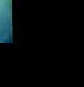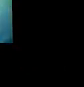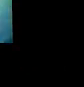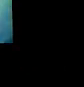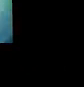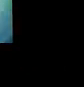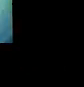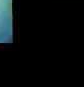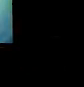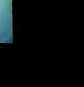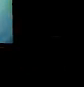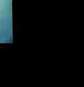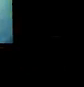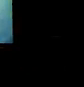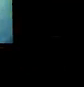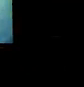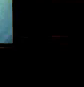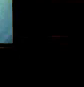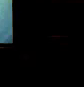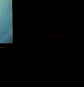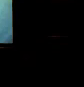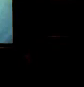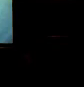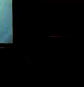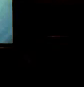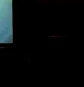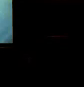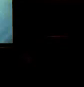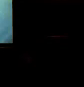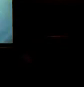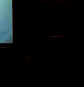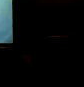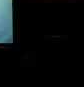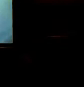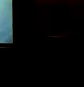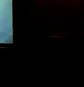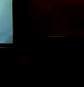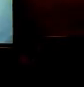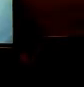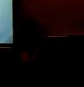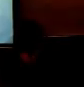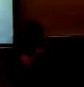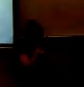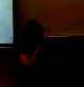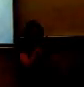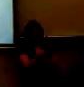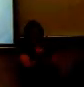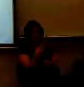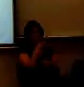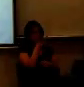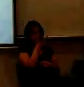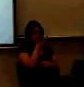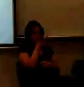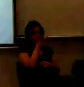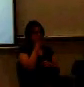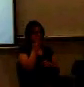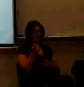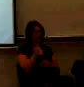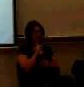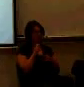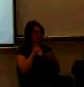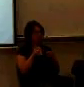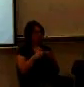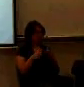win. Related to the goods and services that people are interested in fresh waters, they're